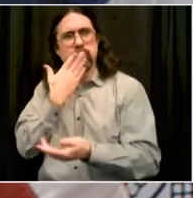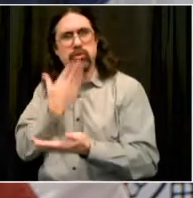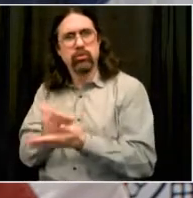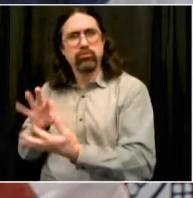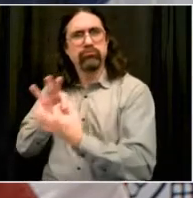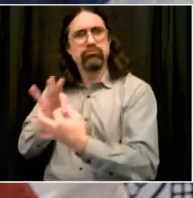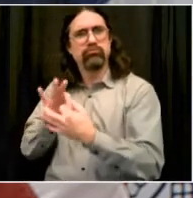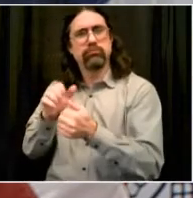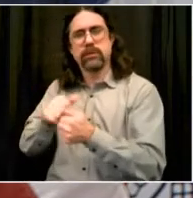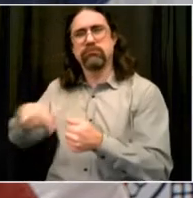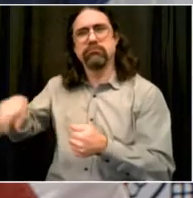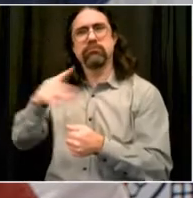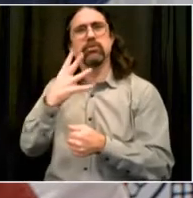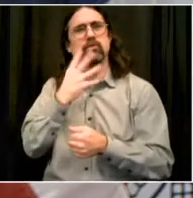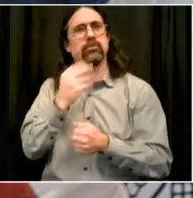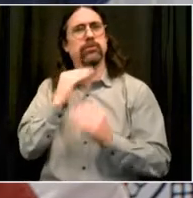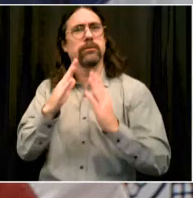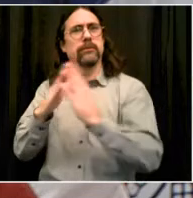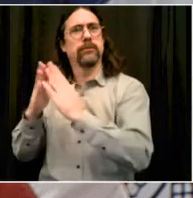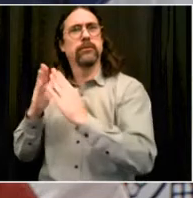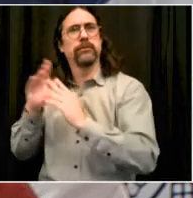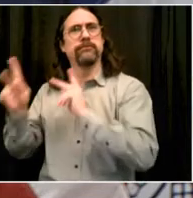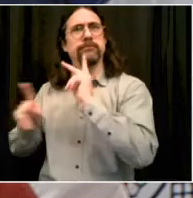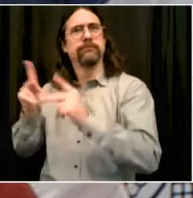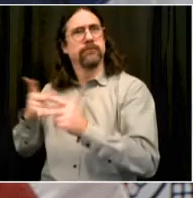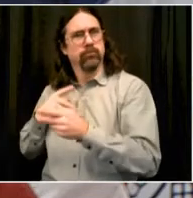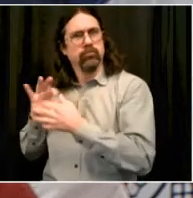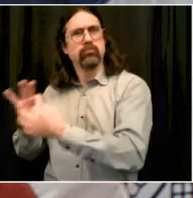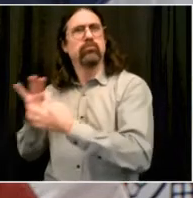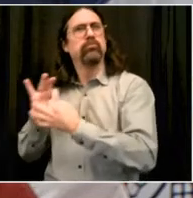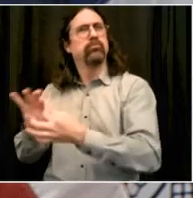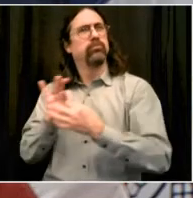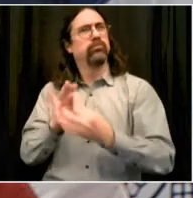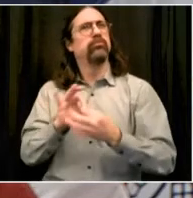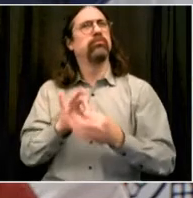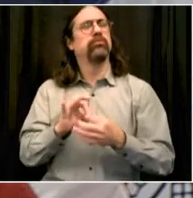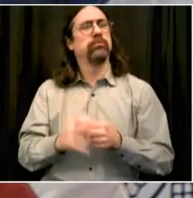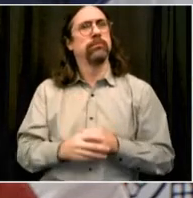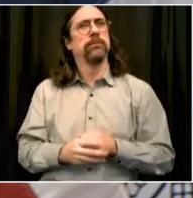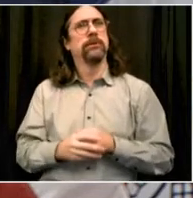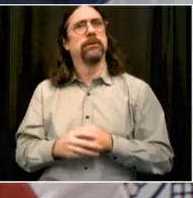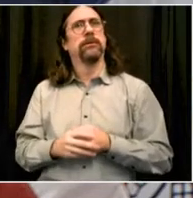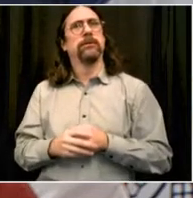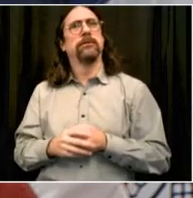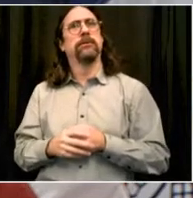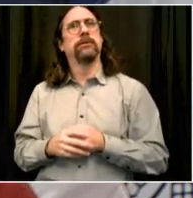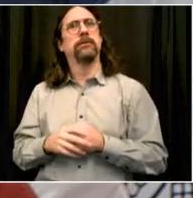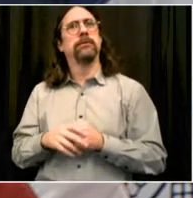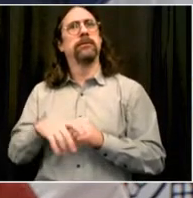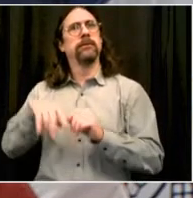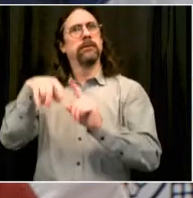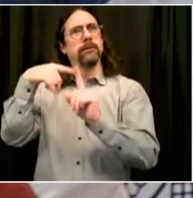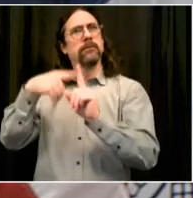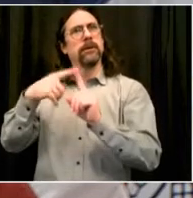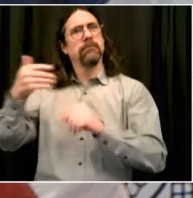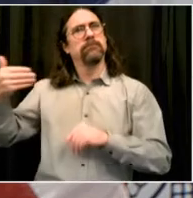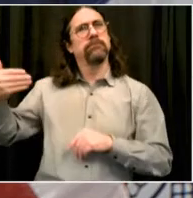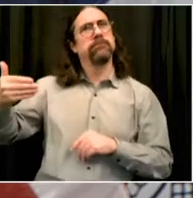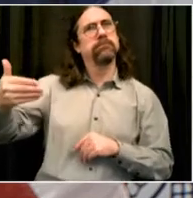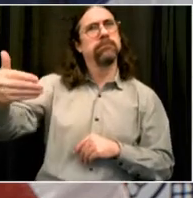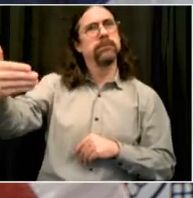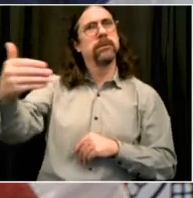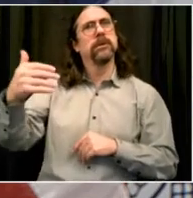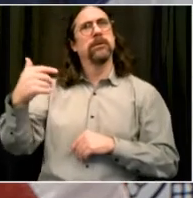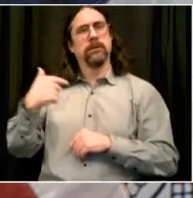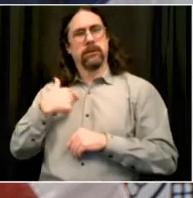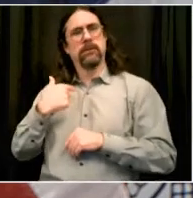years. And it's sad because it's not the way things should be. So I do think there's an ideological factor that's making